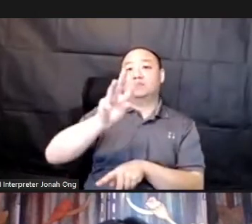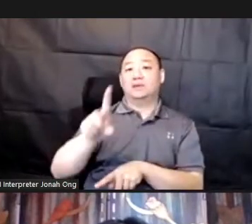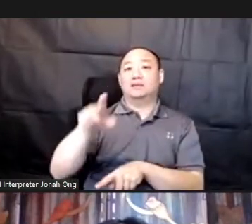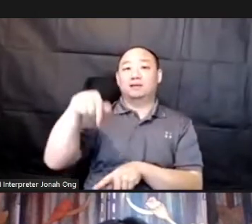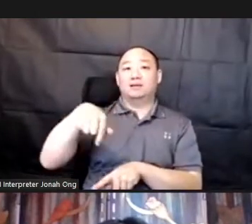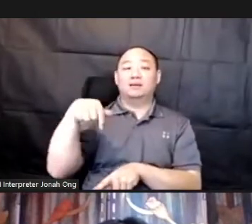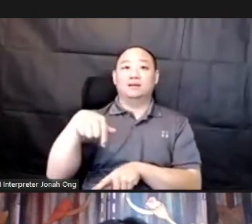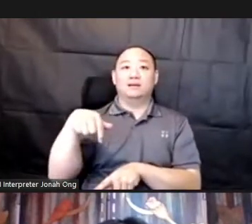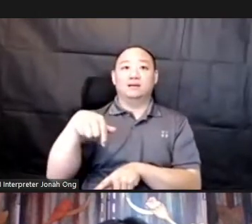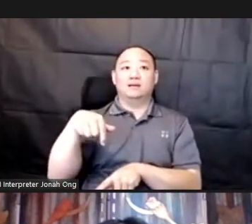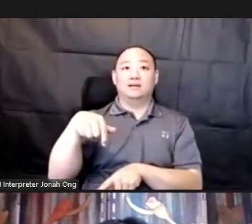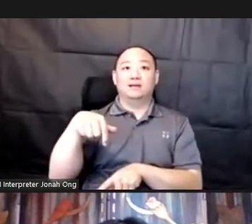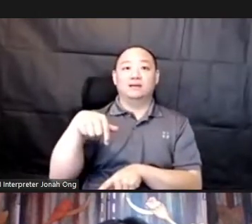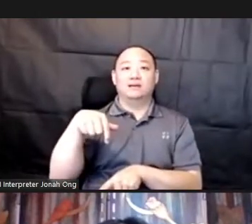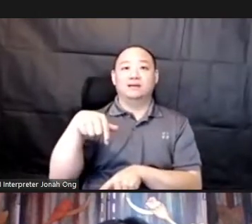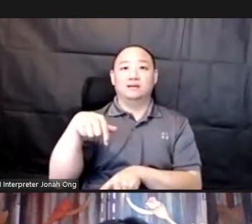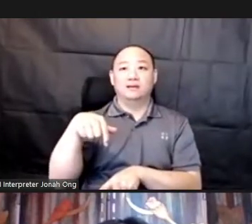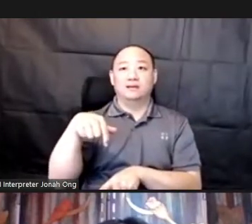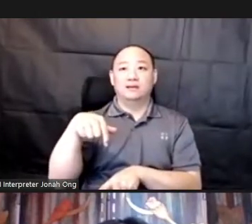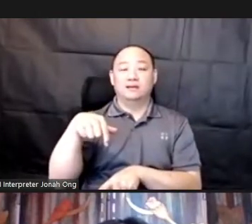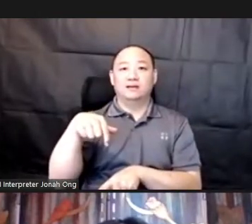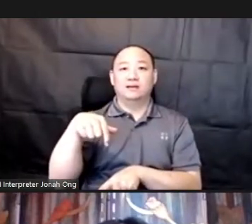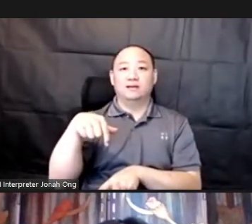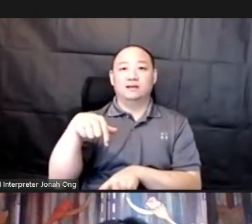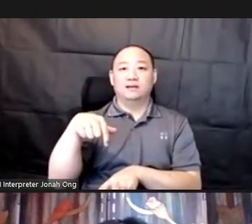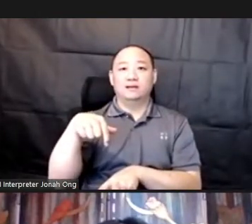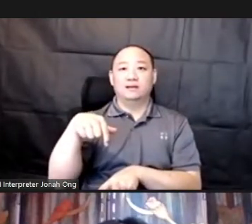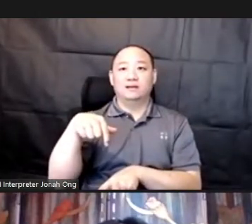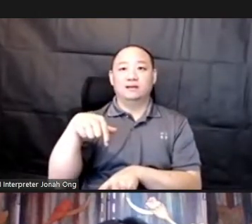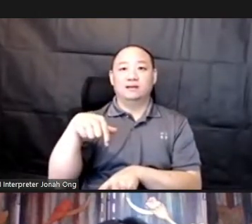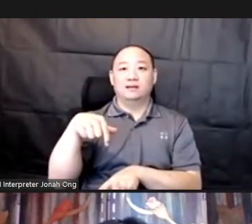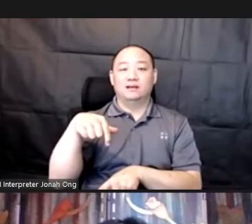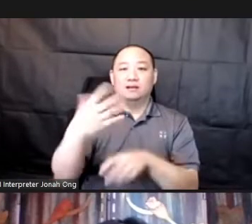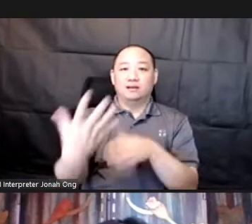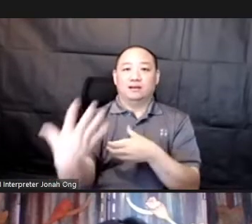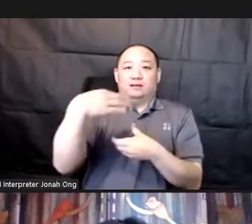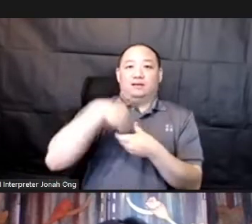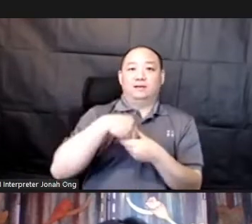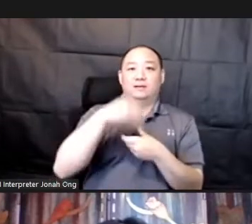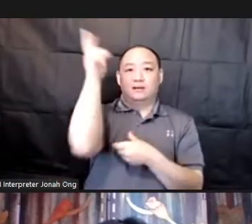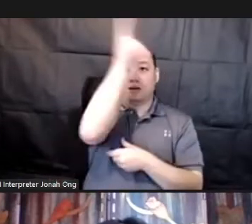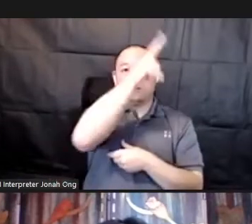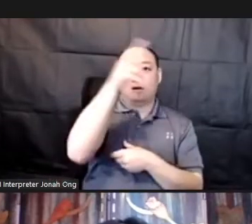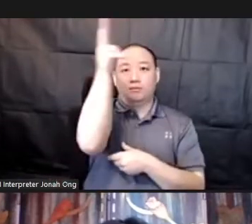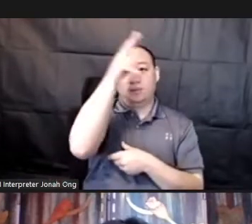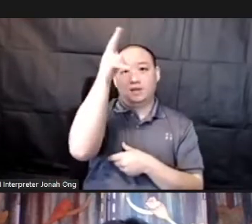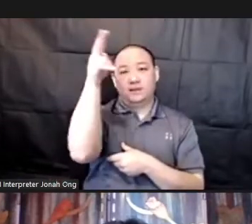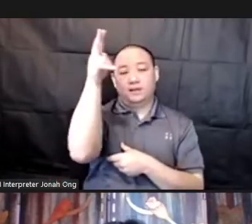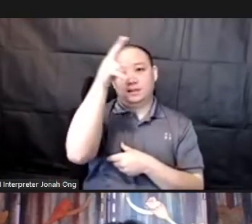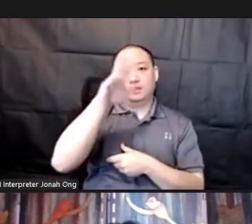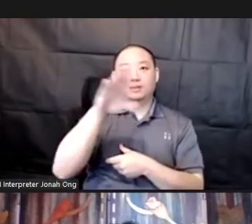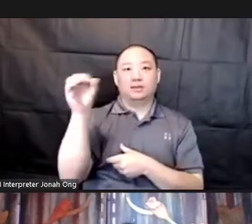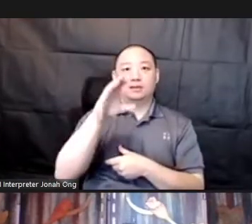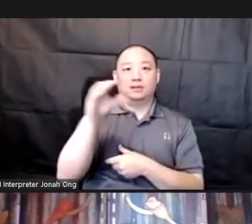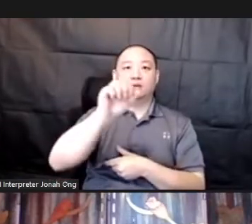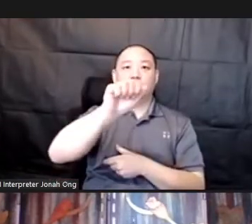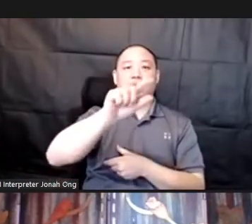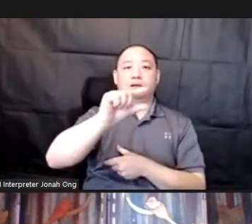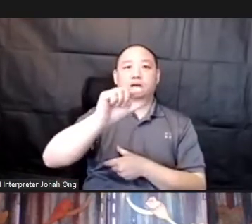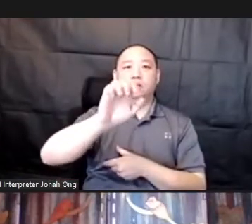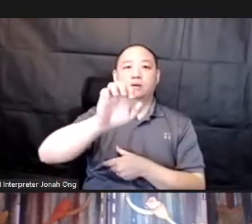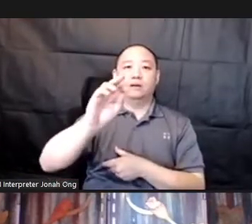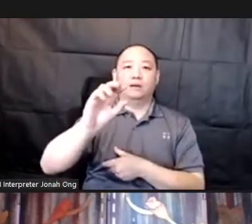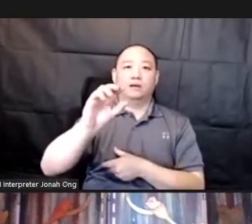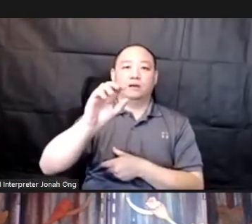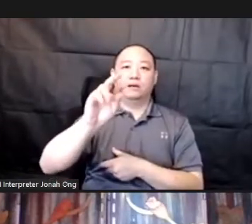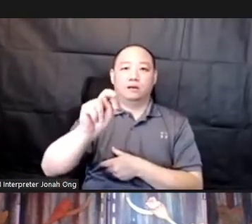has been absorbed in the government agencies as for now. Wow, 0.33 is very